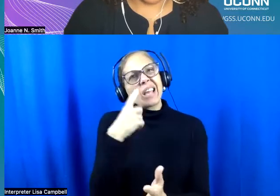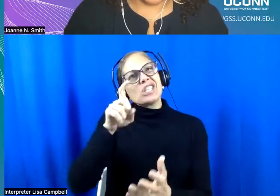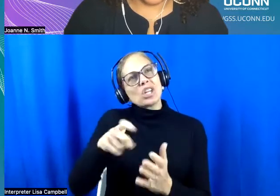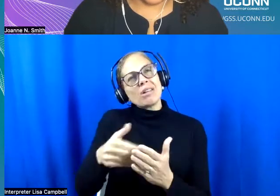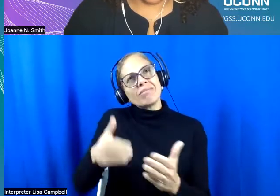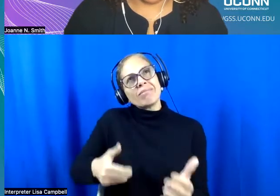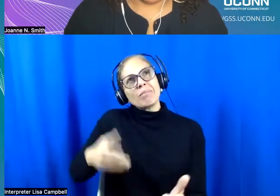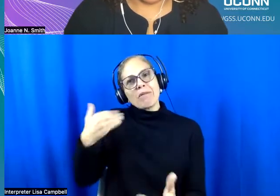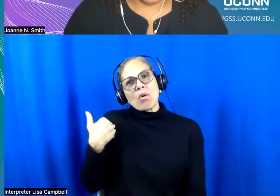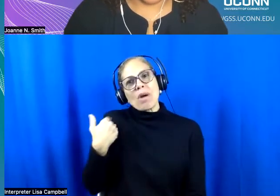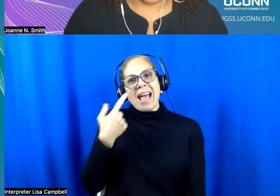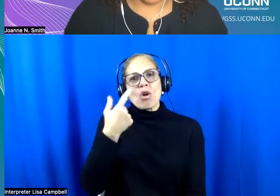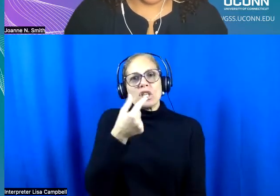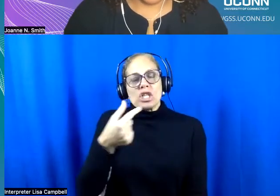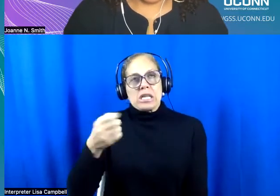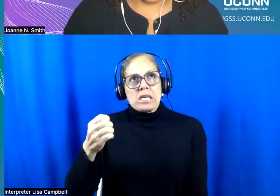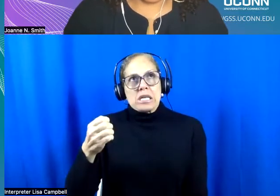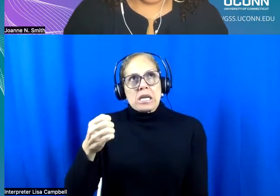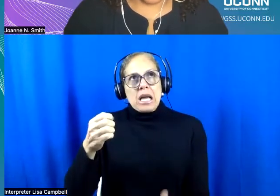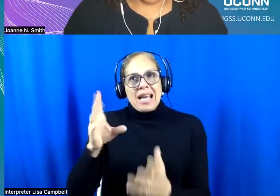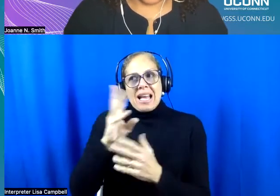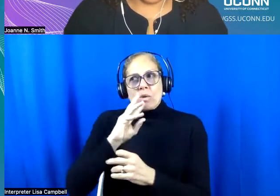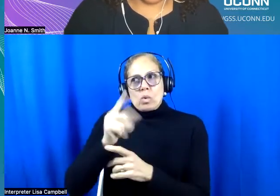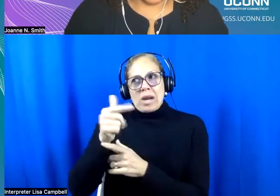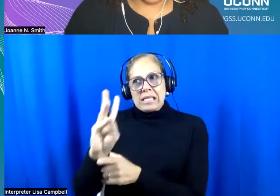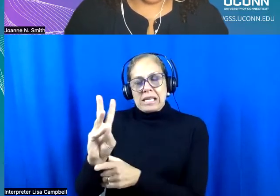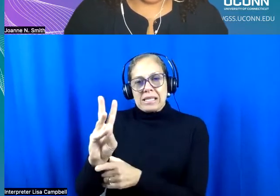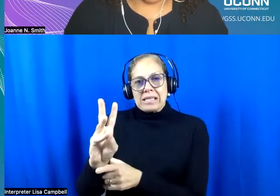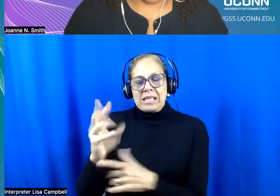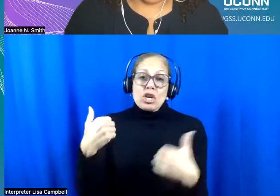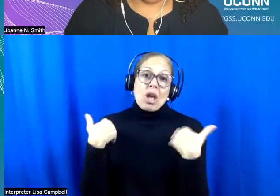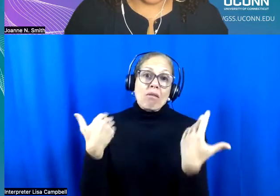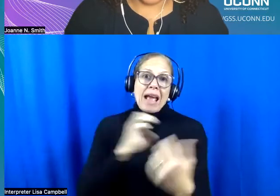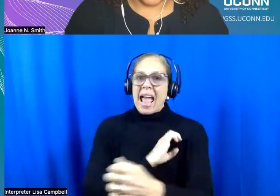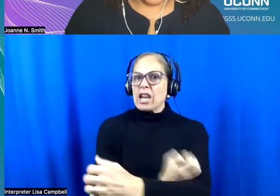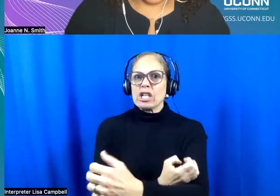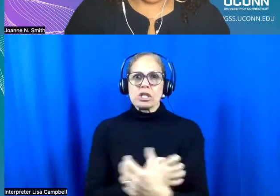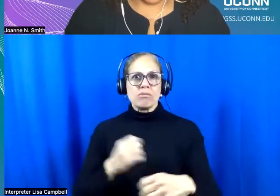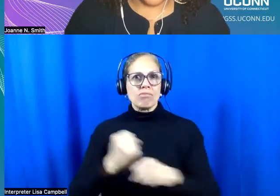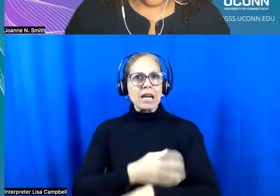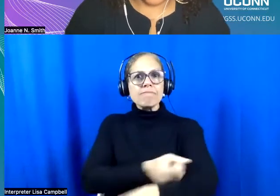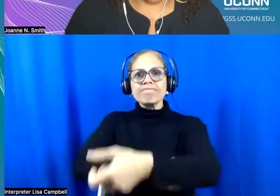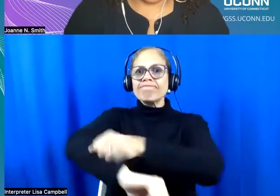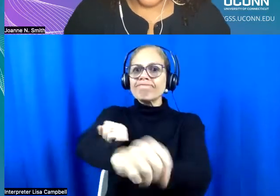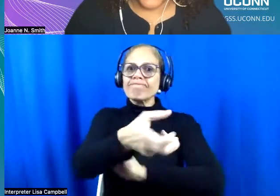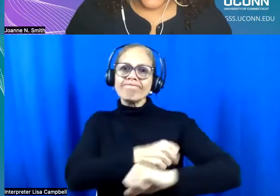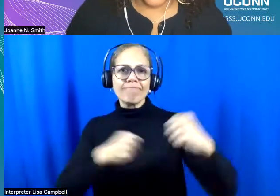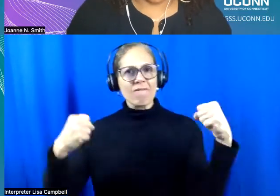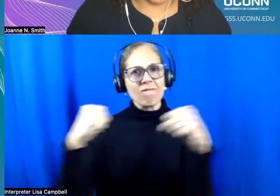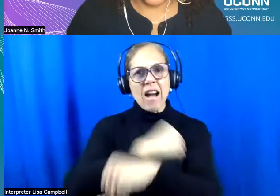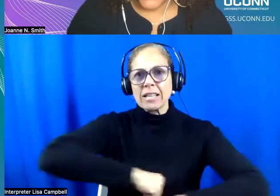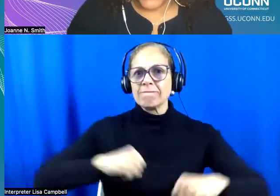young, I started GG at 26 years old. When you're young, you have energy. And so you're just ready to fight and go and